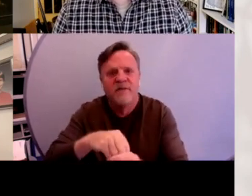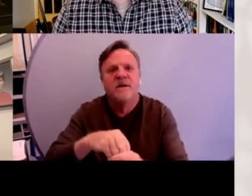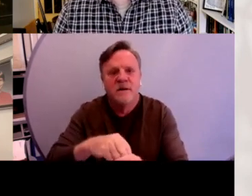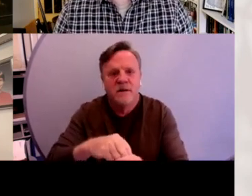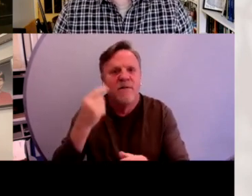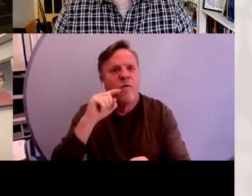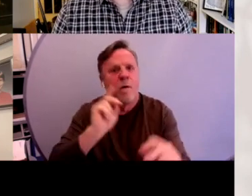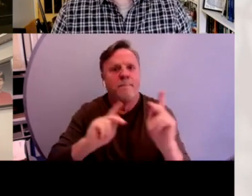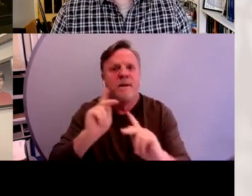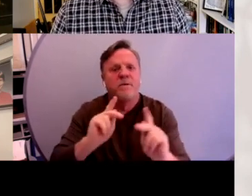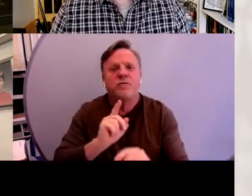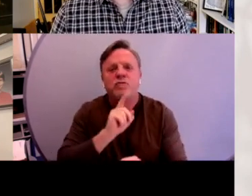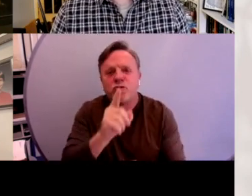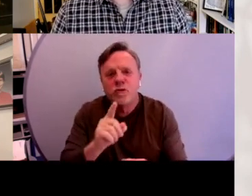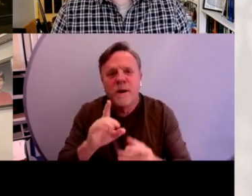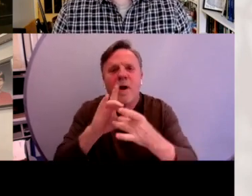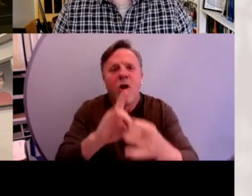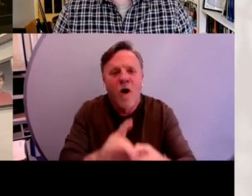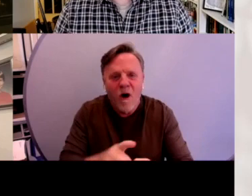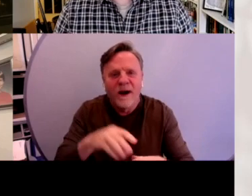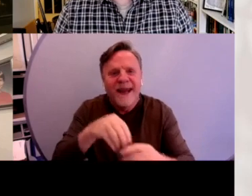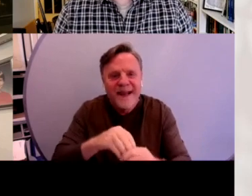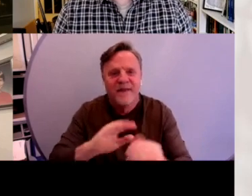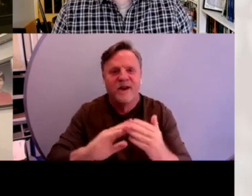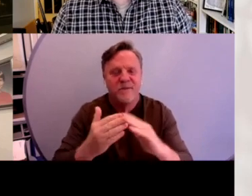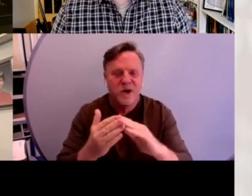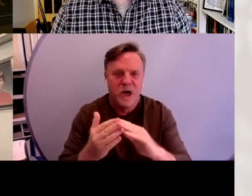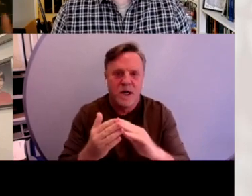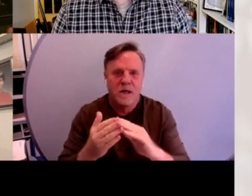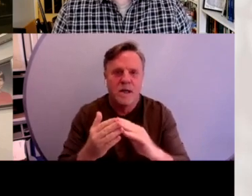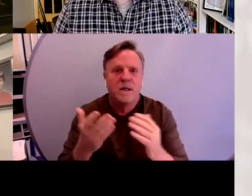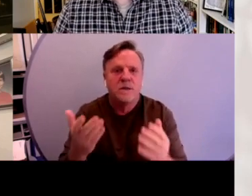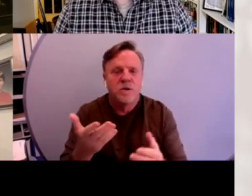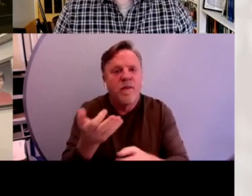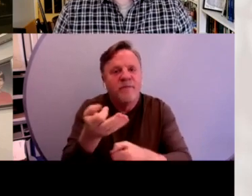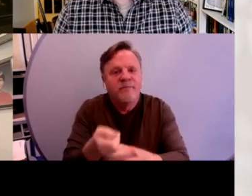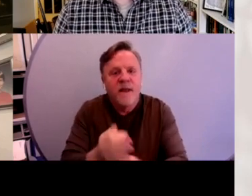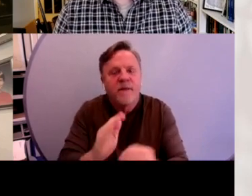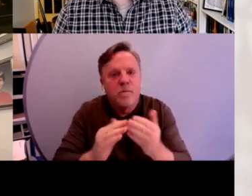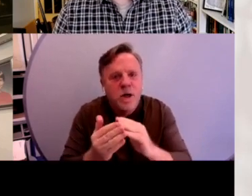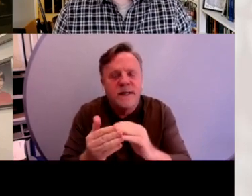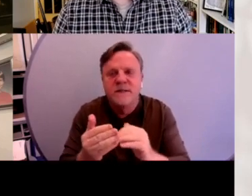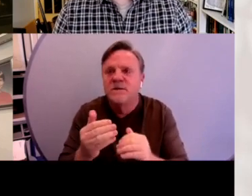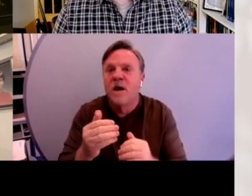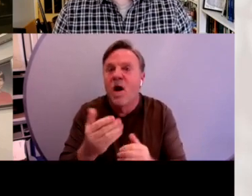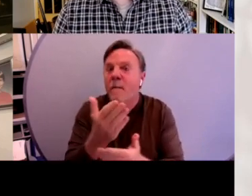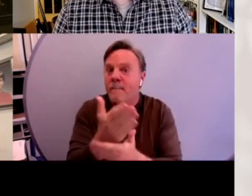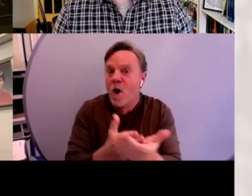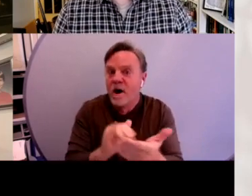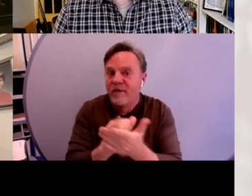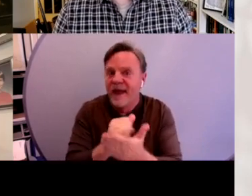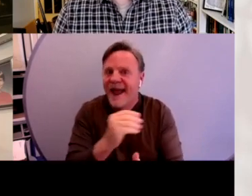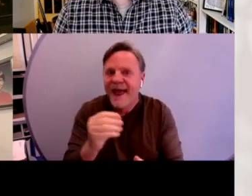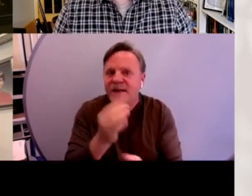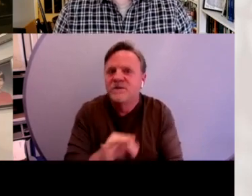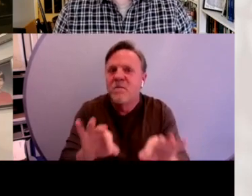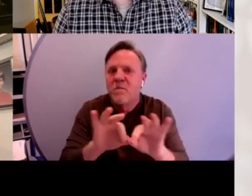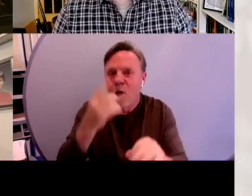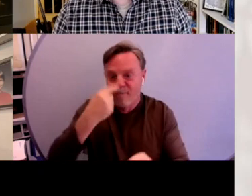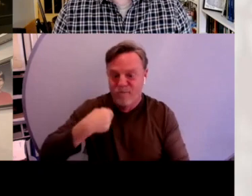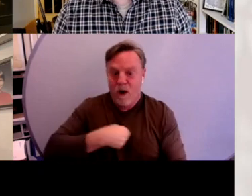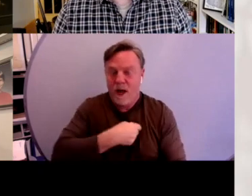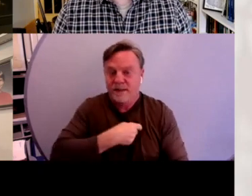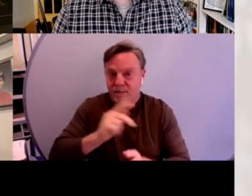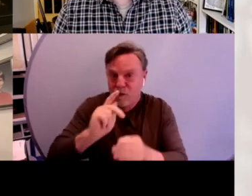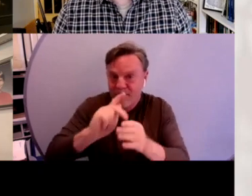for people to truly belong in their communities. So the faith communities are a part of that, and it's important for us as professionals in the